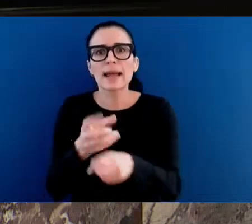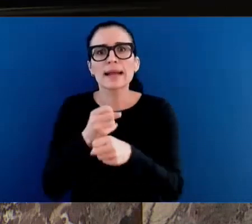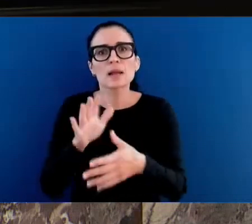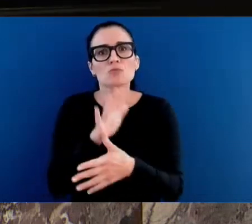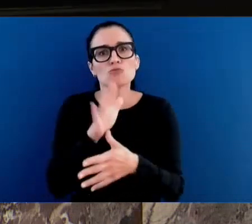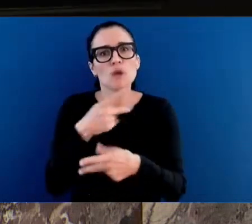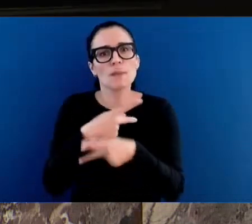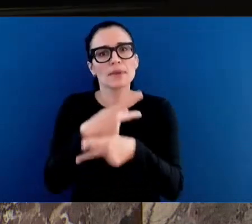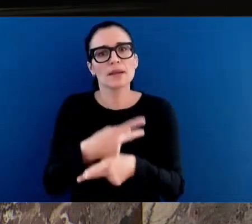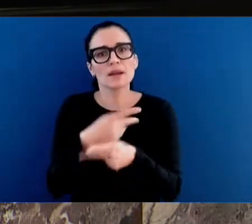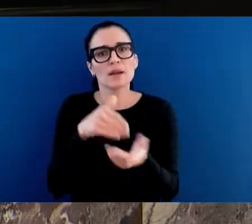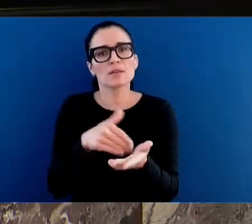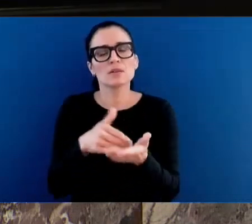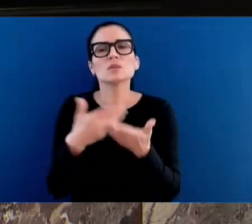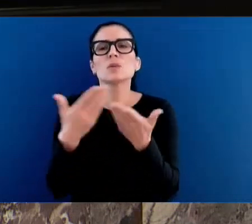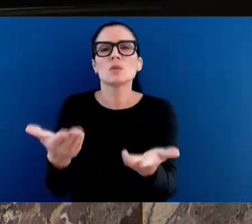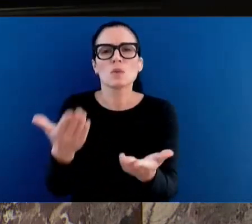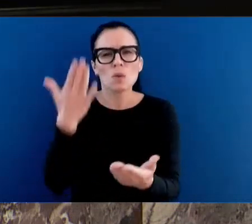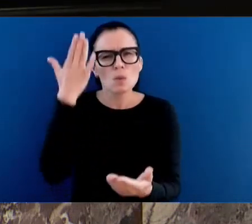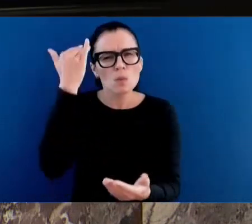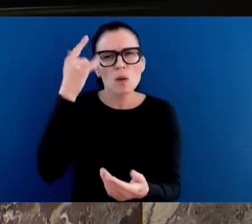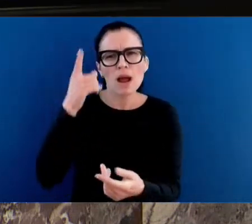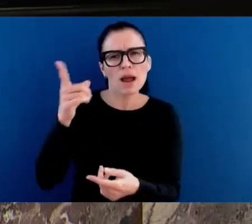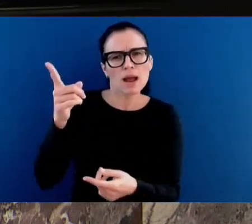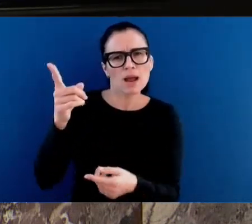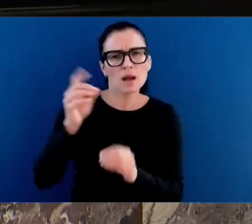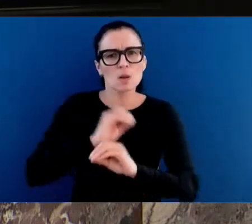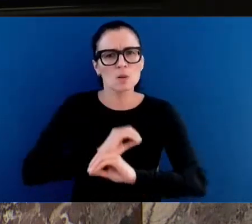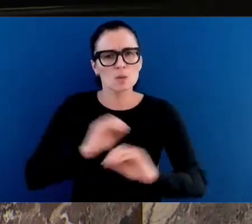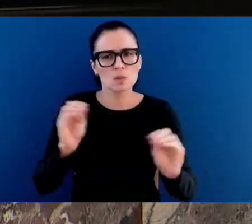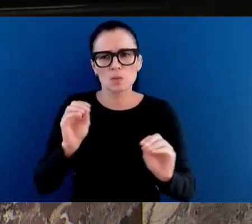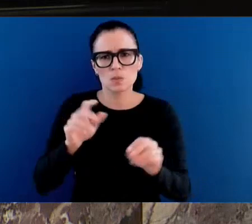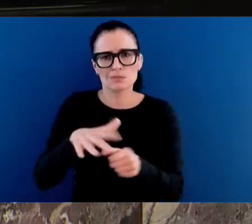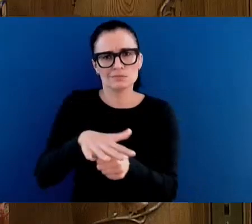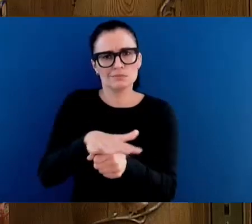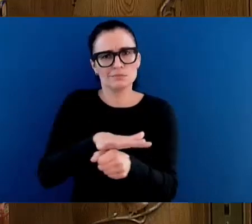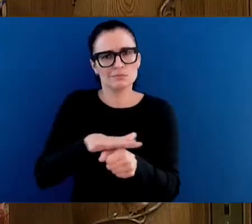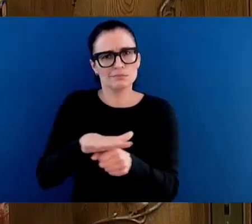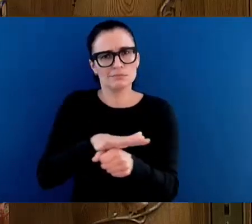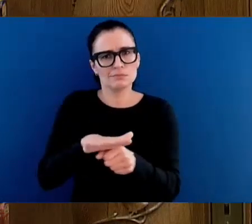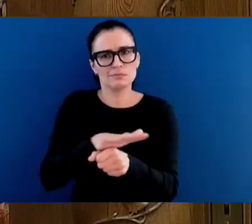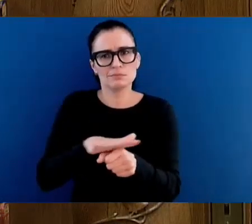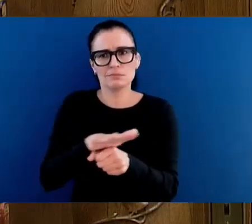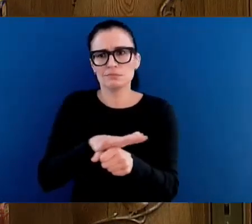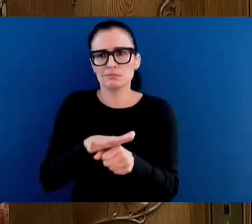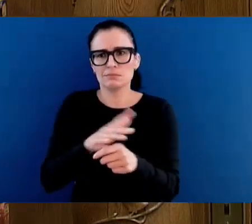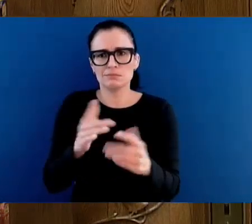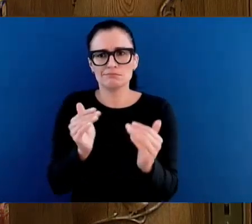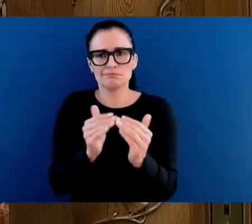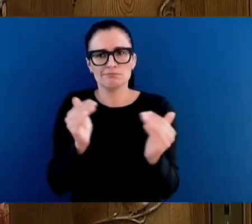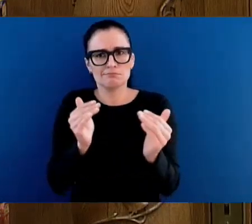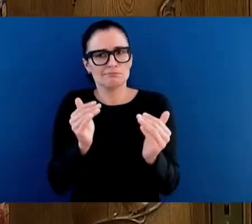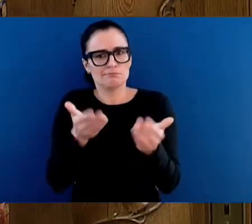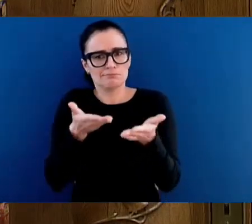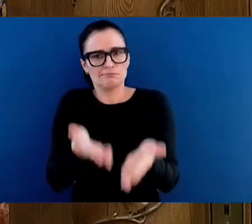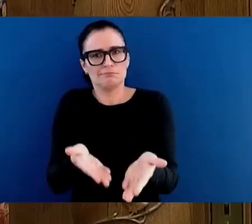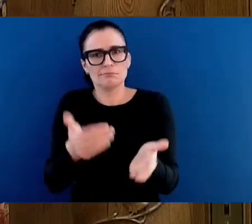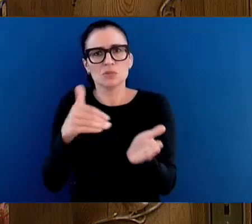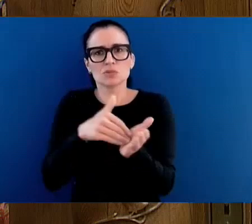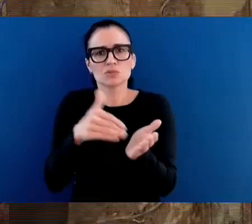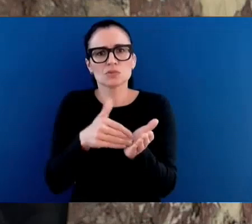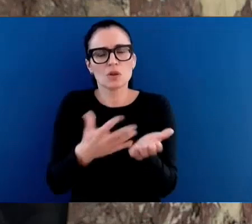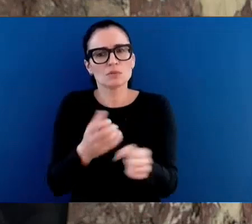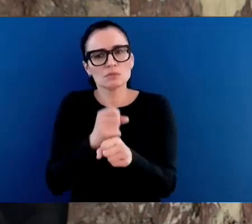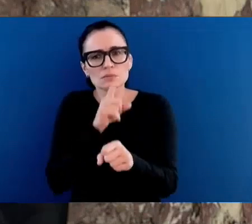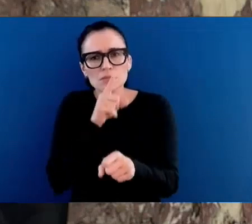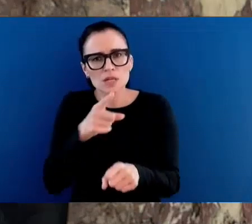existing doctors, the Division of Family Practice, and Island Health to connect people with primary care? Minister of Health. Thank you, Honourable Speaker.